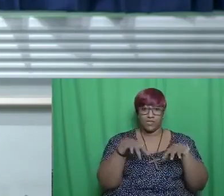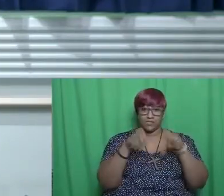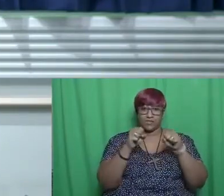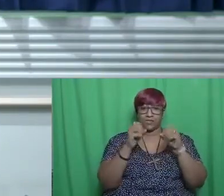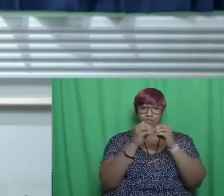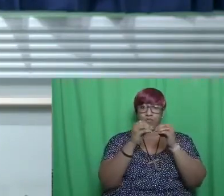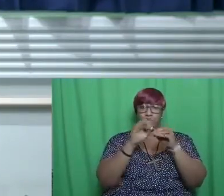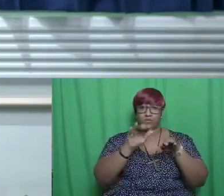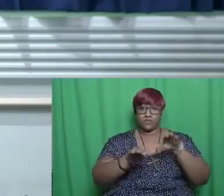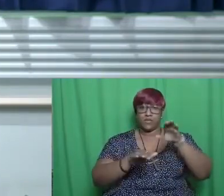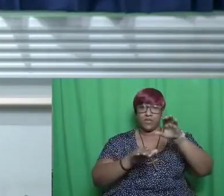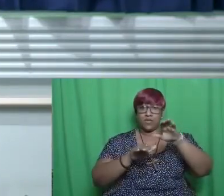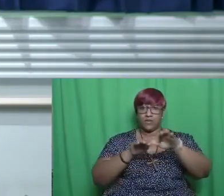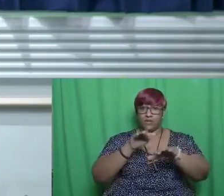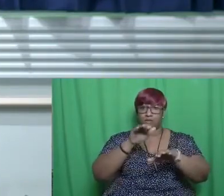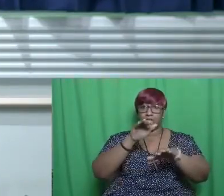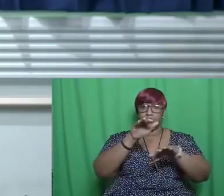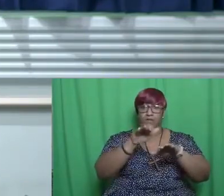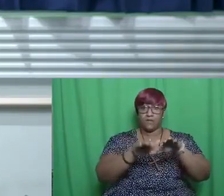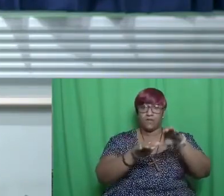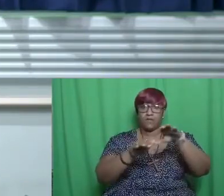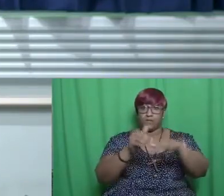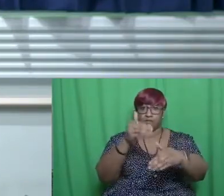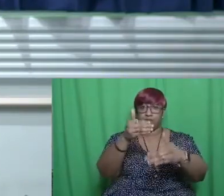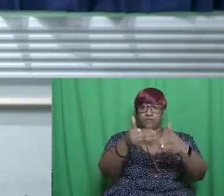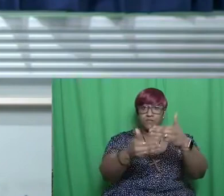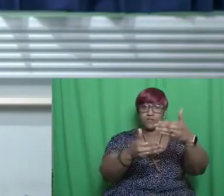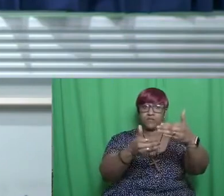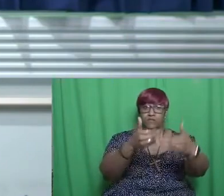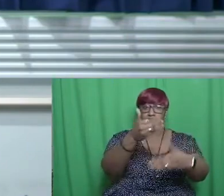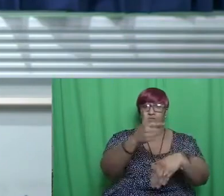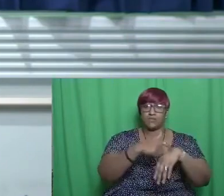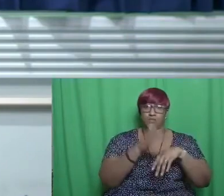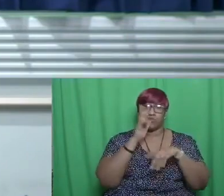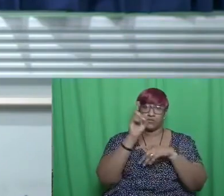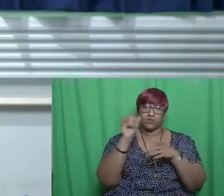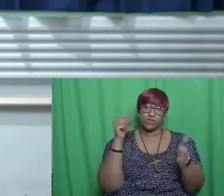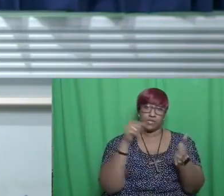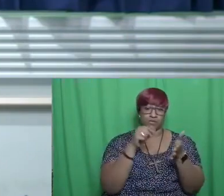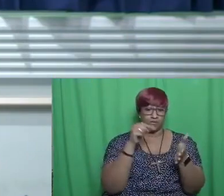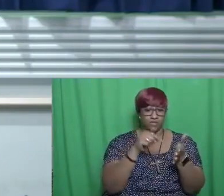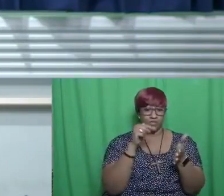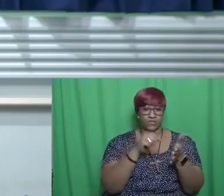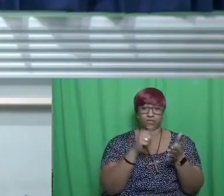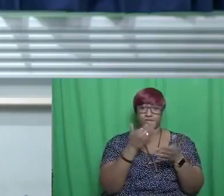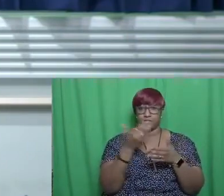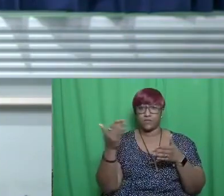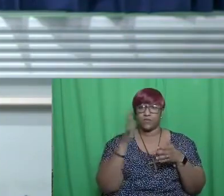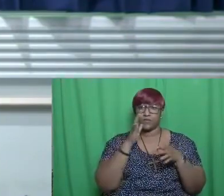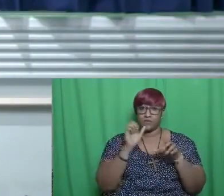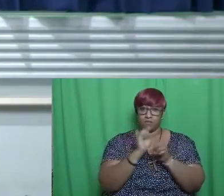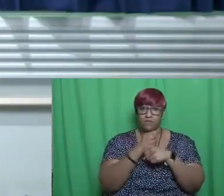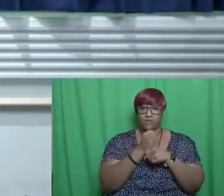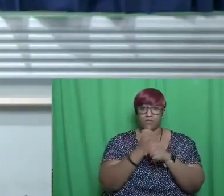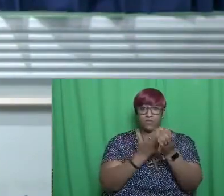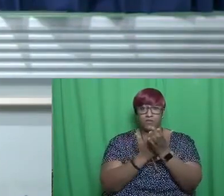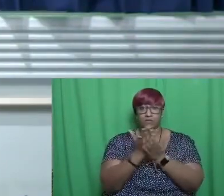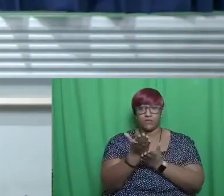another step, one step at a time. And we're going to do this thing and we're going to make it through it.